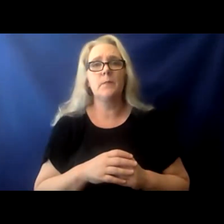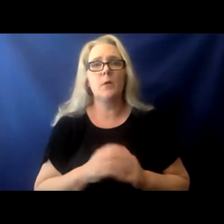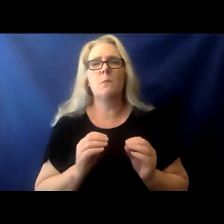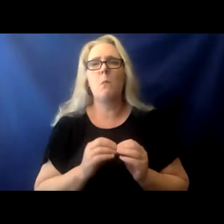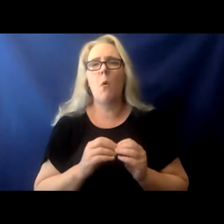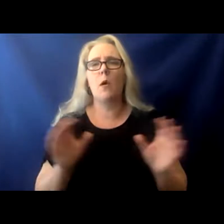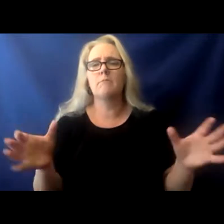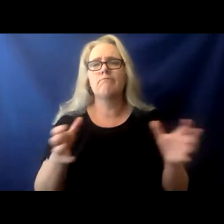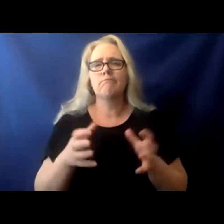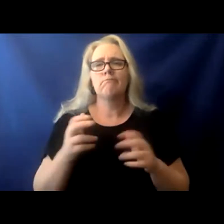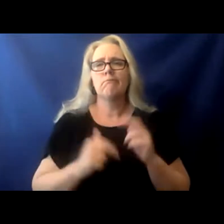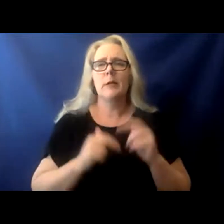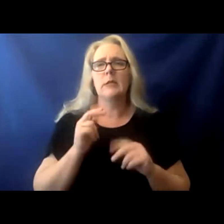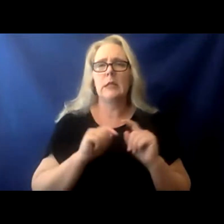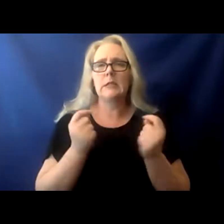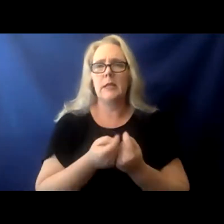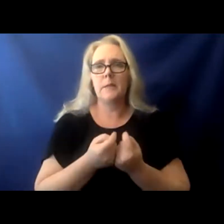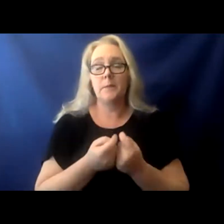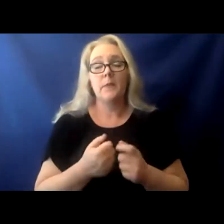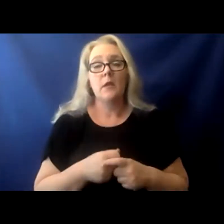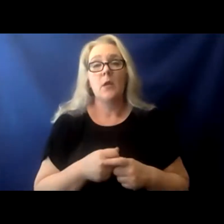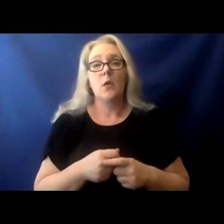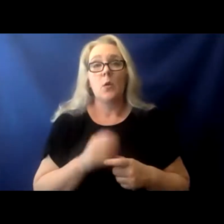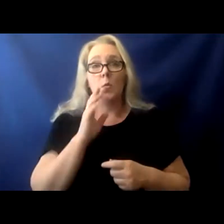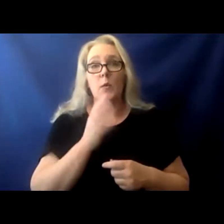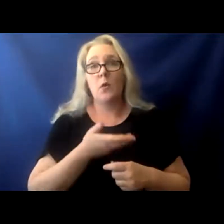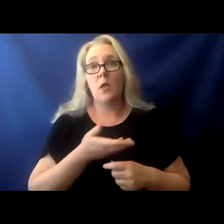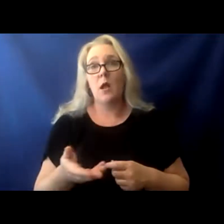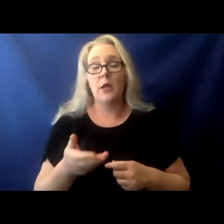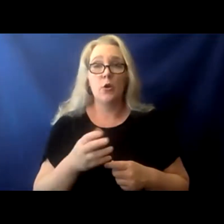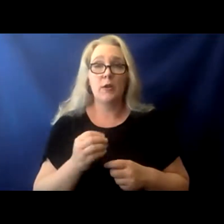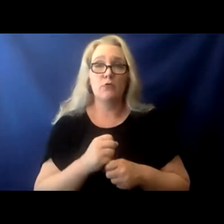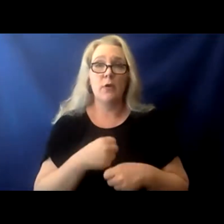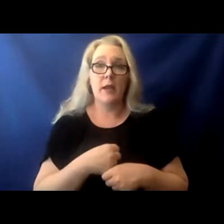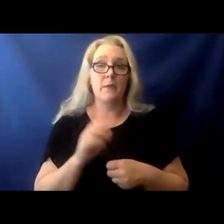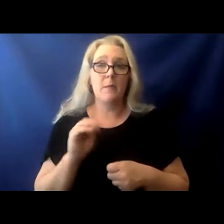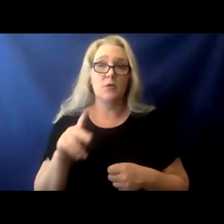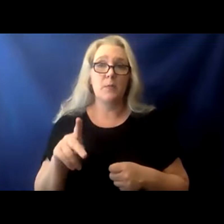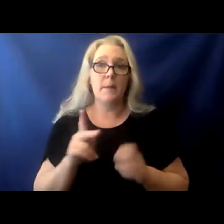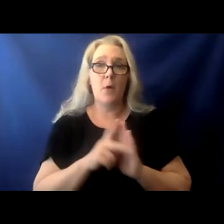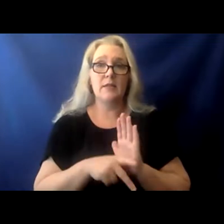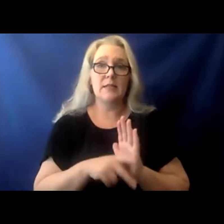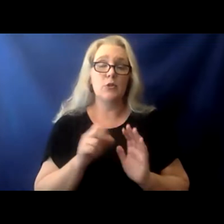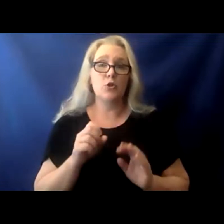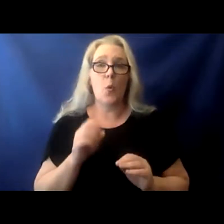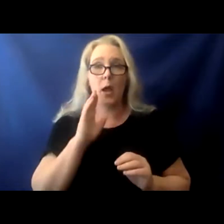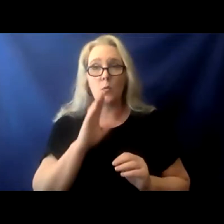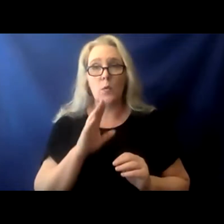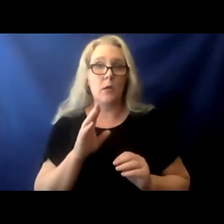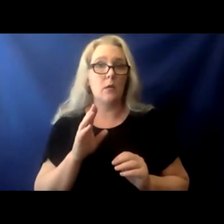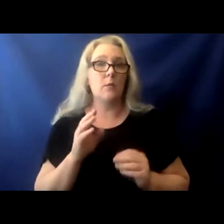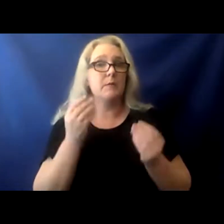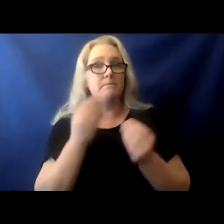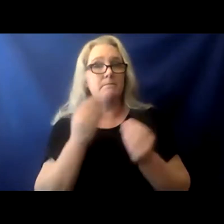good news is as you know, we're about to hire and create our master plan policy. So I'm going to be coming back up to you very soon with helping